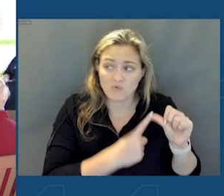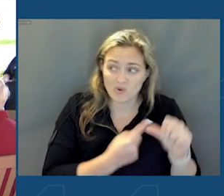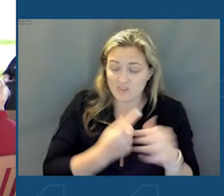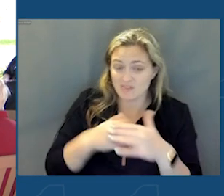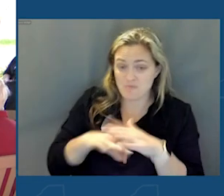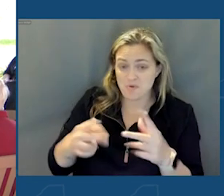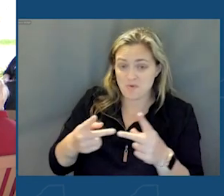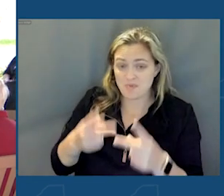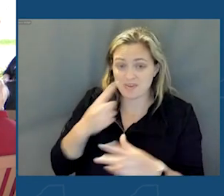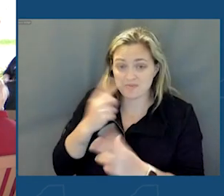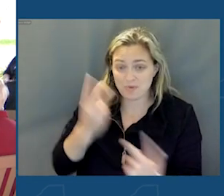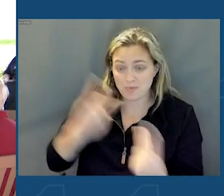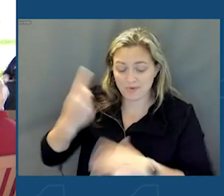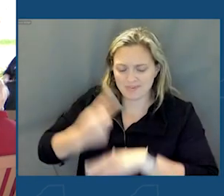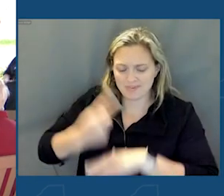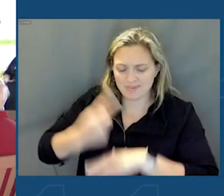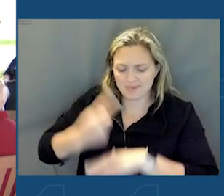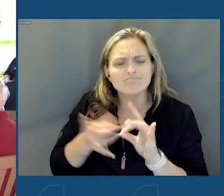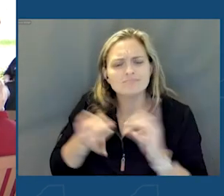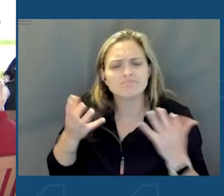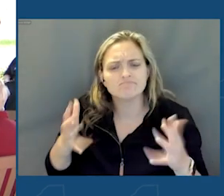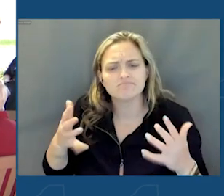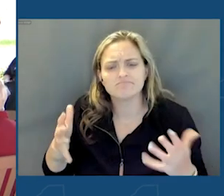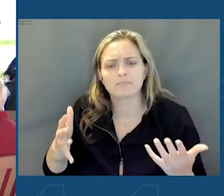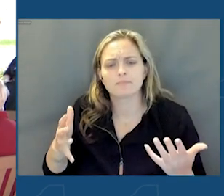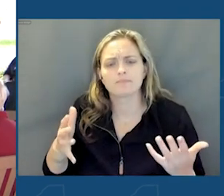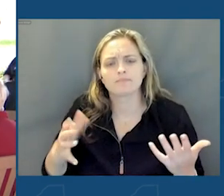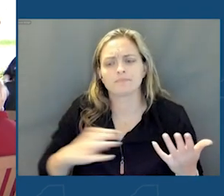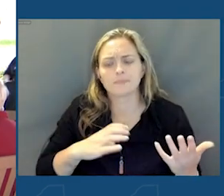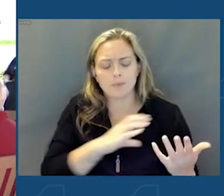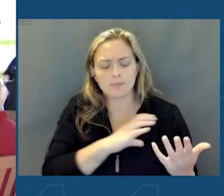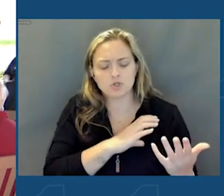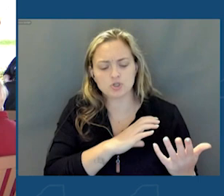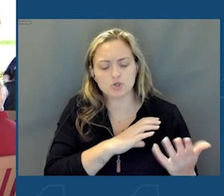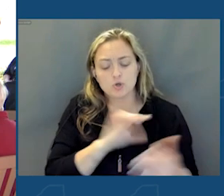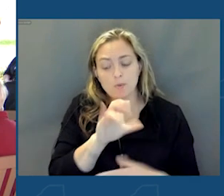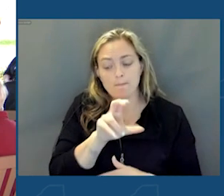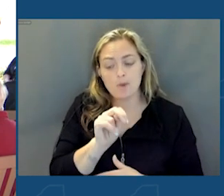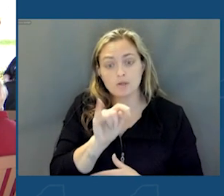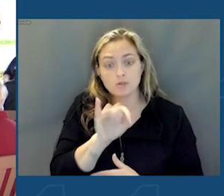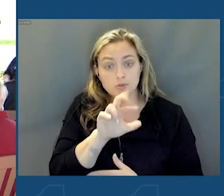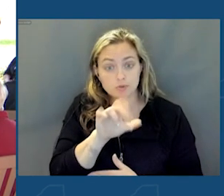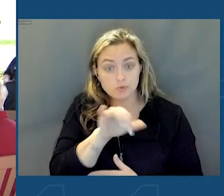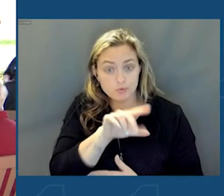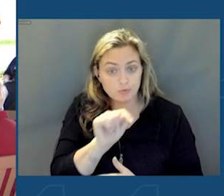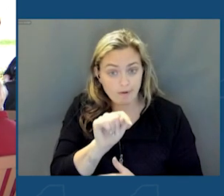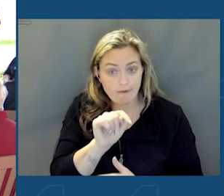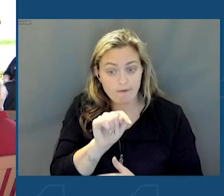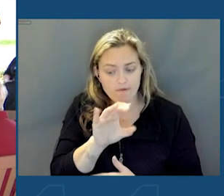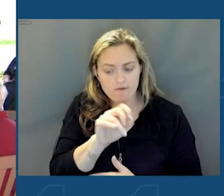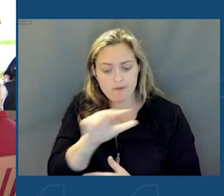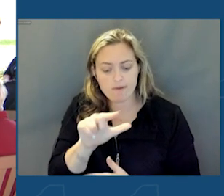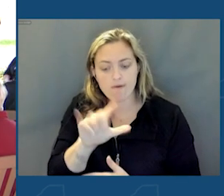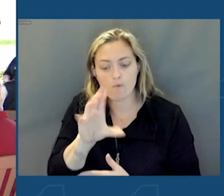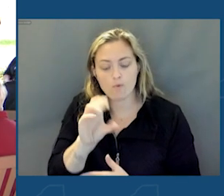Day, it was mentioned that Commissioner Brian Stratton of the Canal Corporation is here today. What